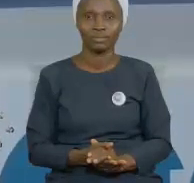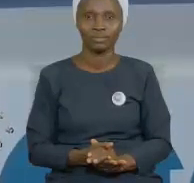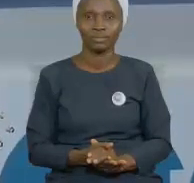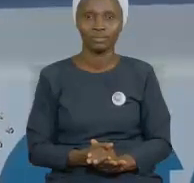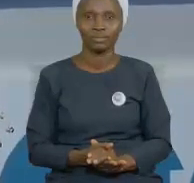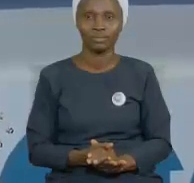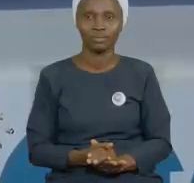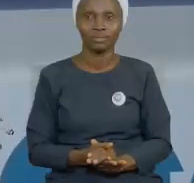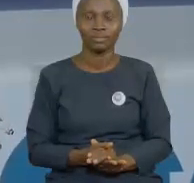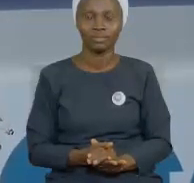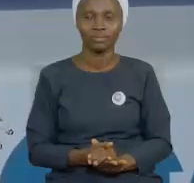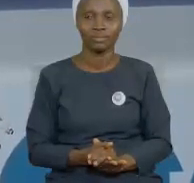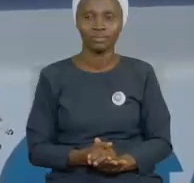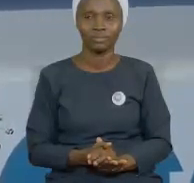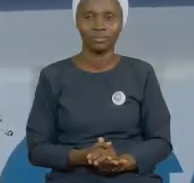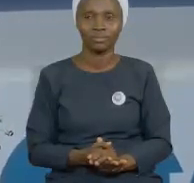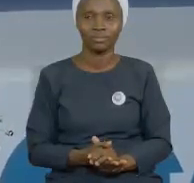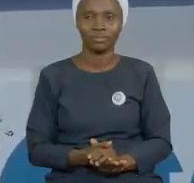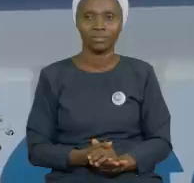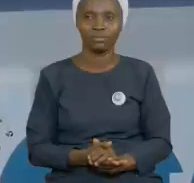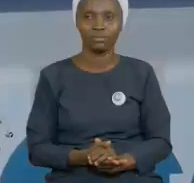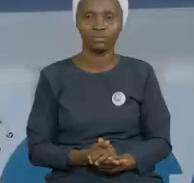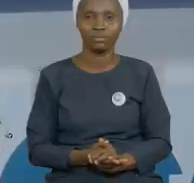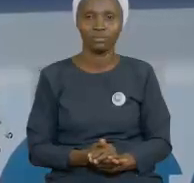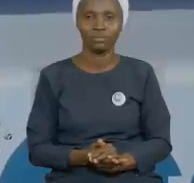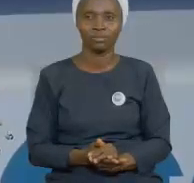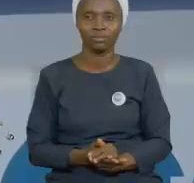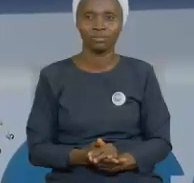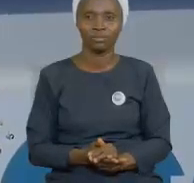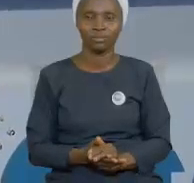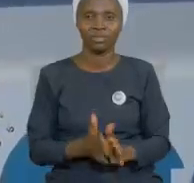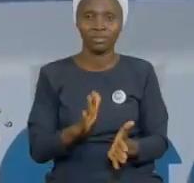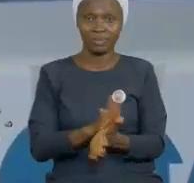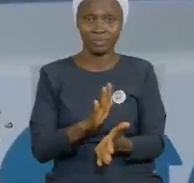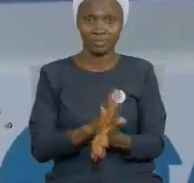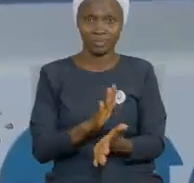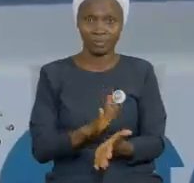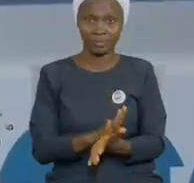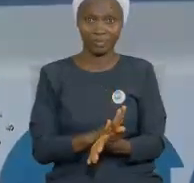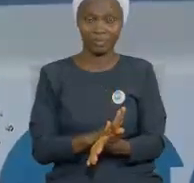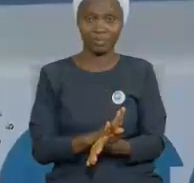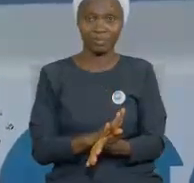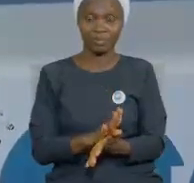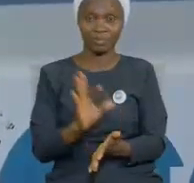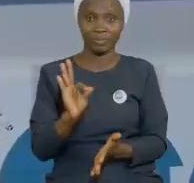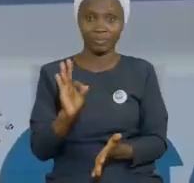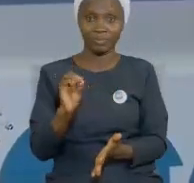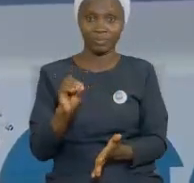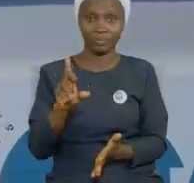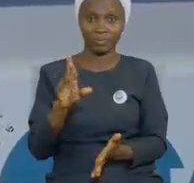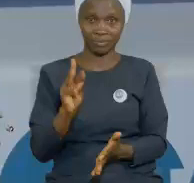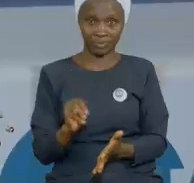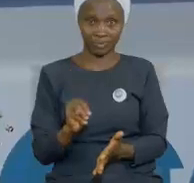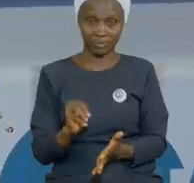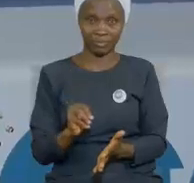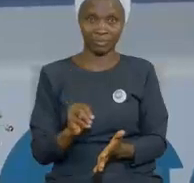Feel well, the form in a way that will be well, can be read. Let the